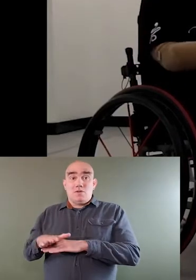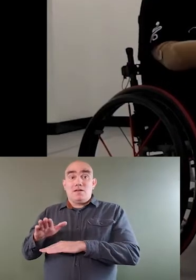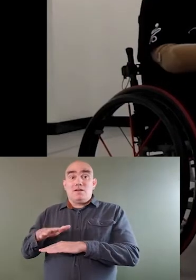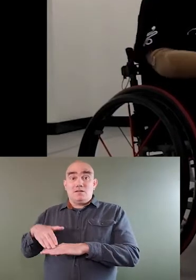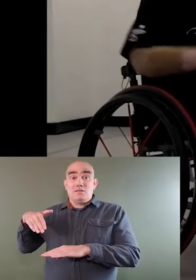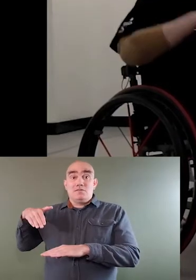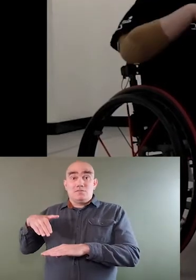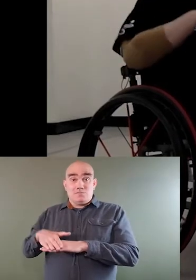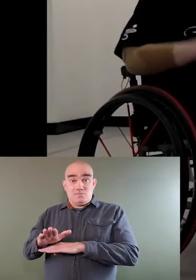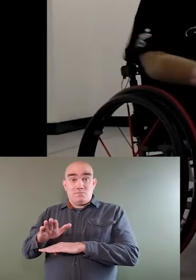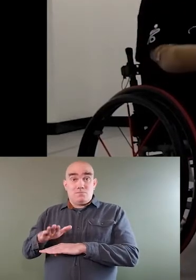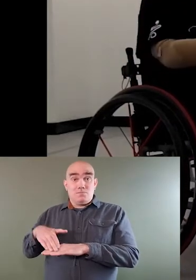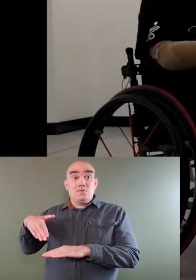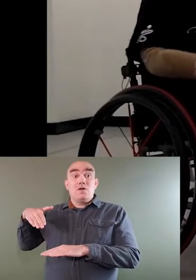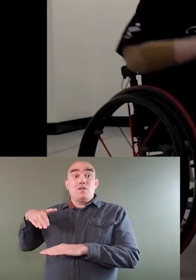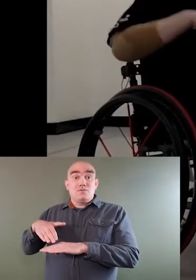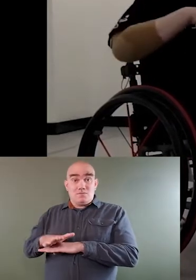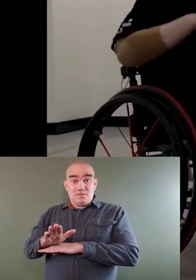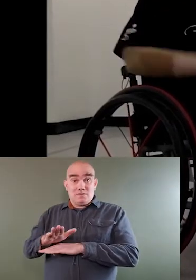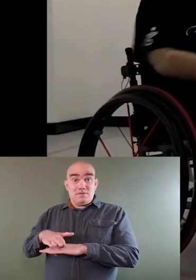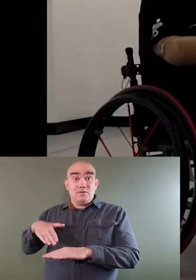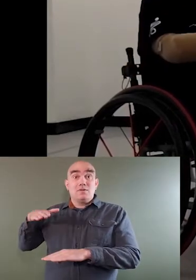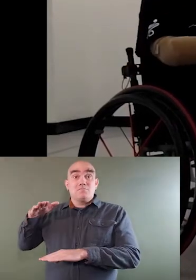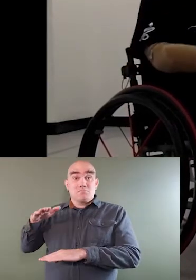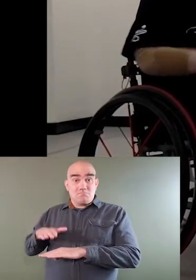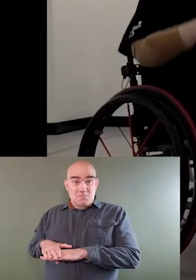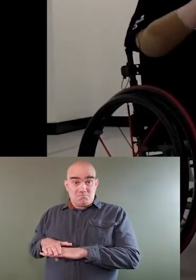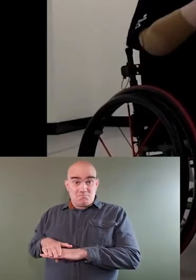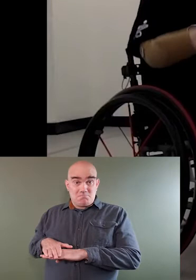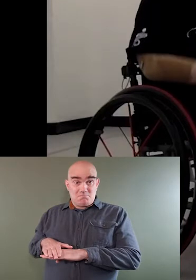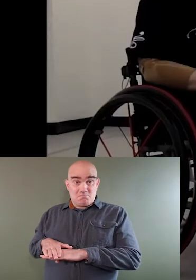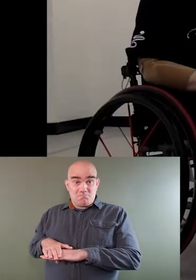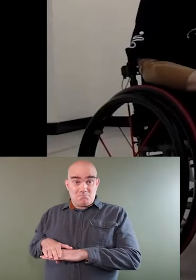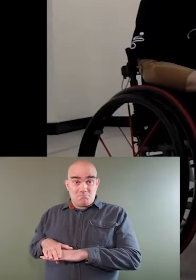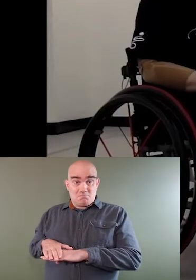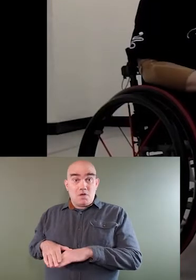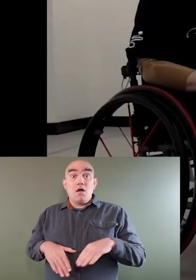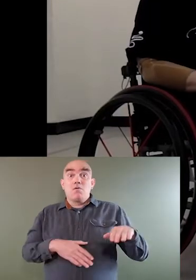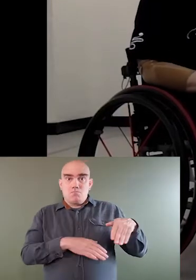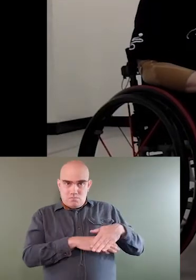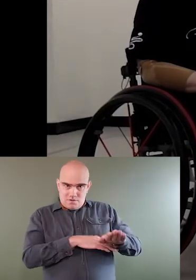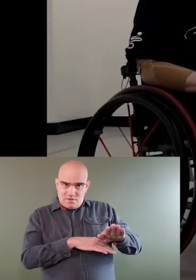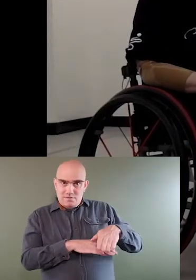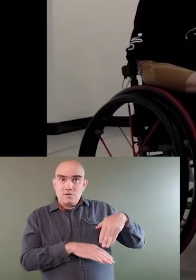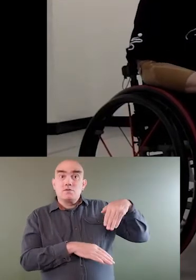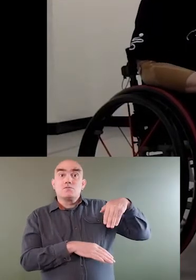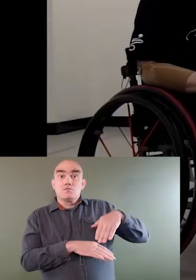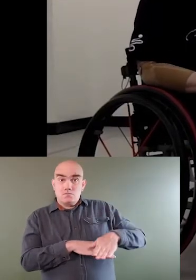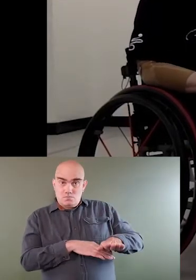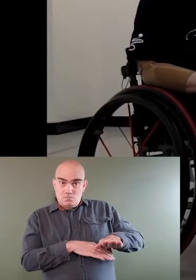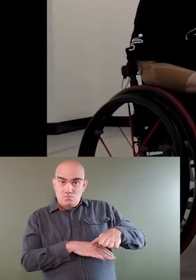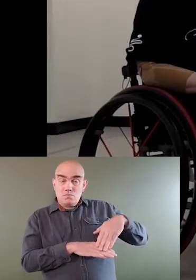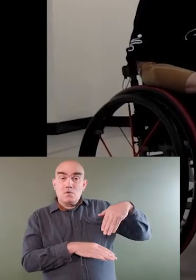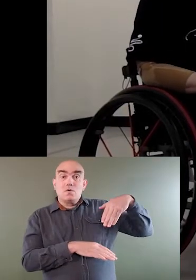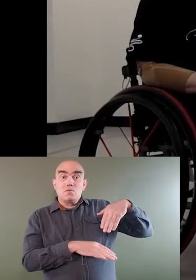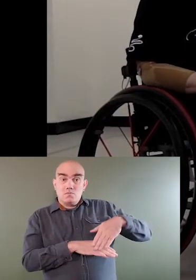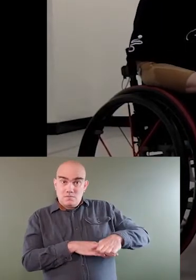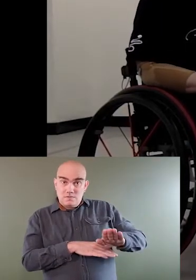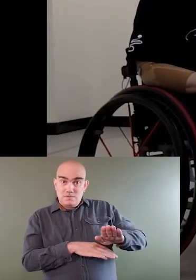1, 2, 3, step. 1,